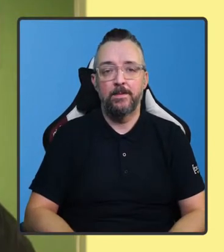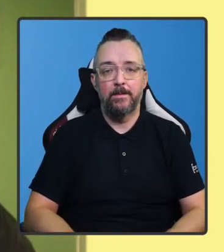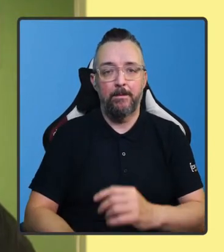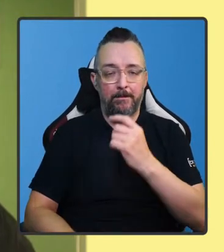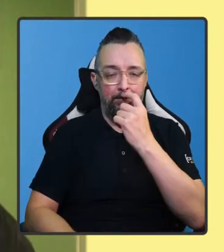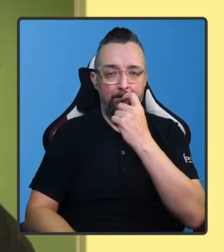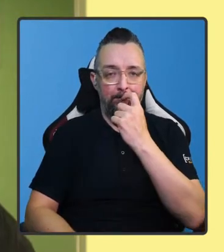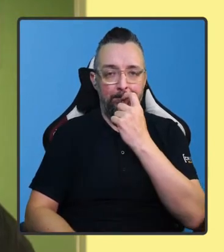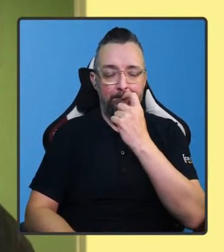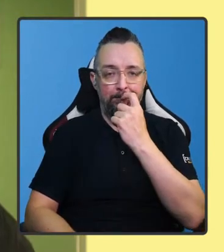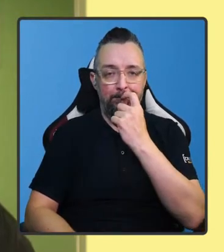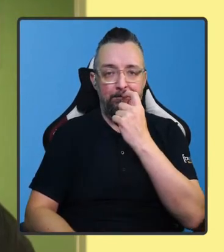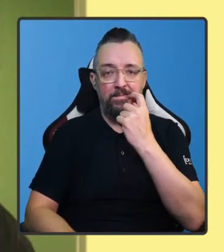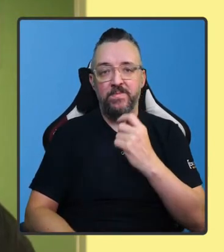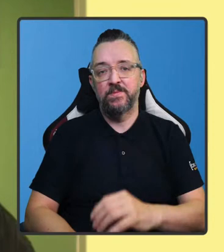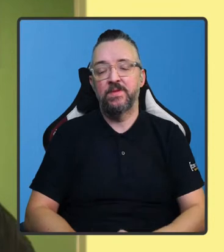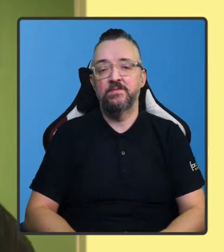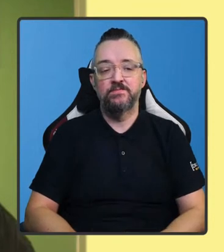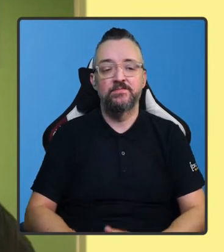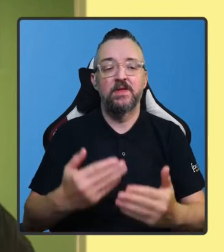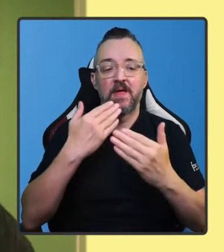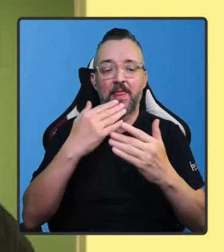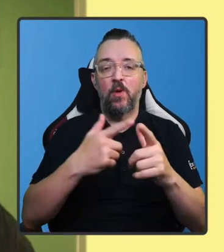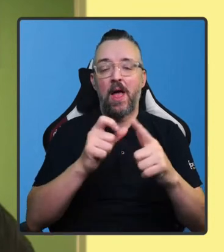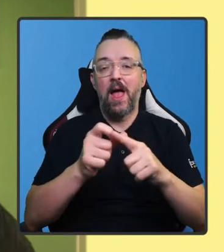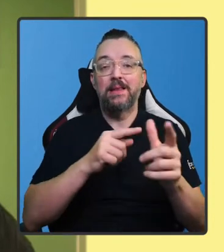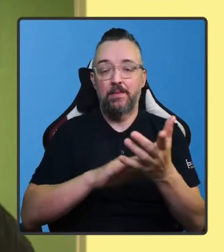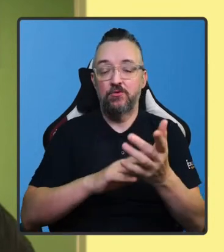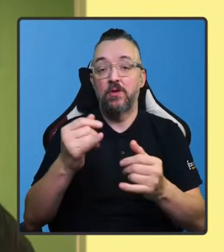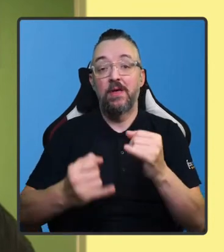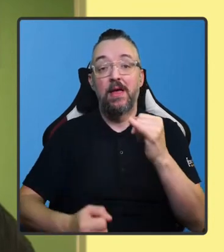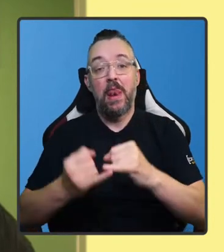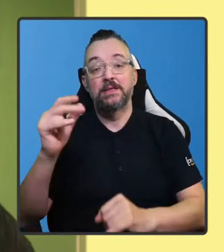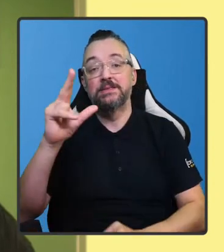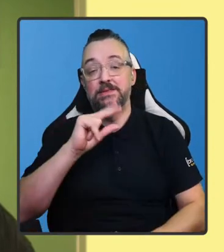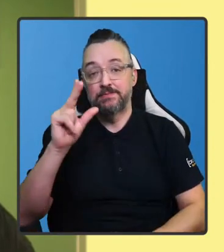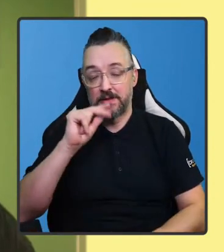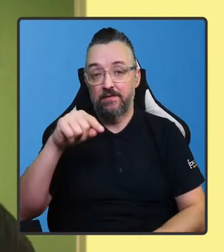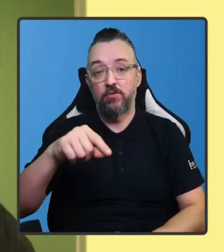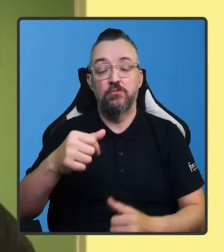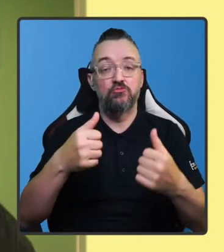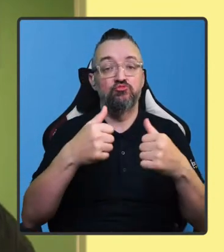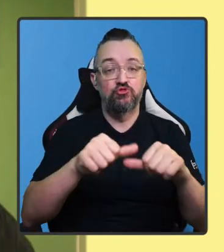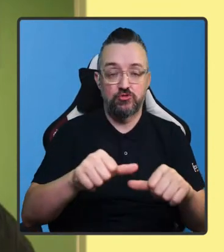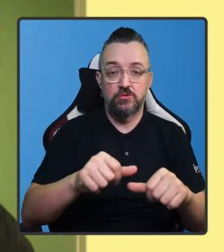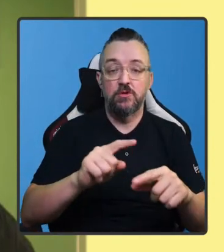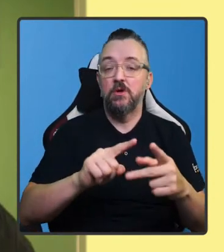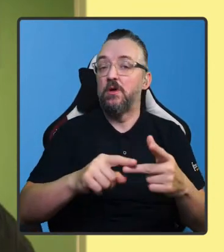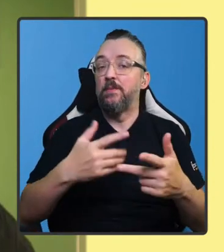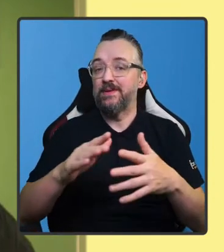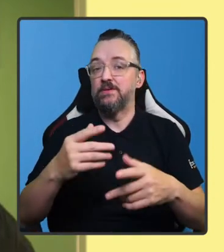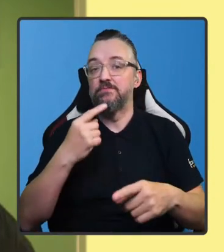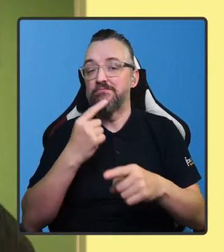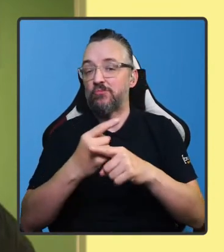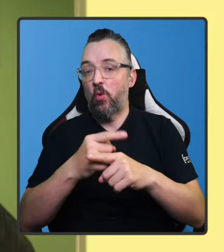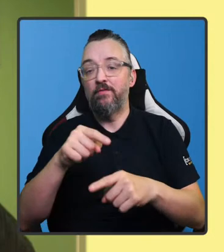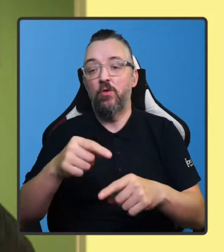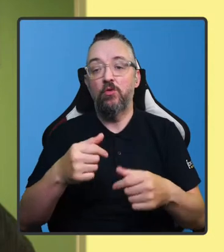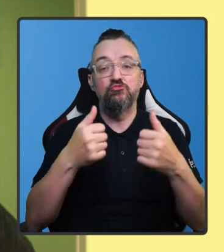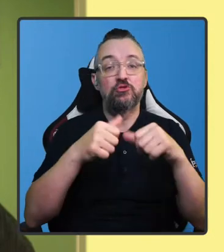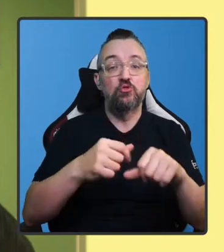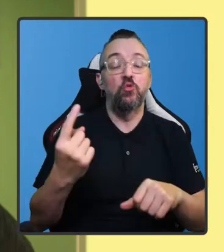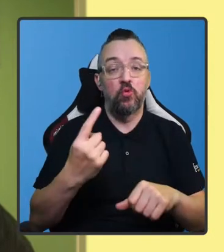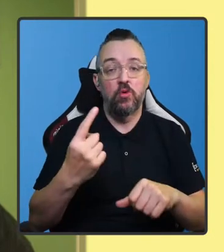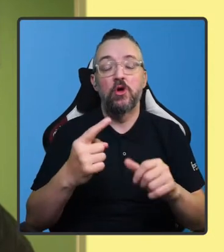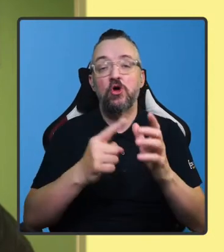Thank you very much, Adam. And delegates, our final speaker on this resolution, also speaking in favour of the resolution, is